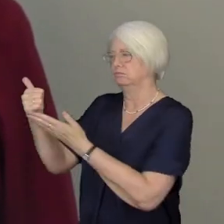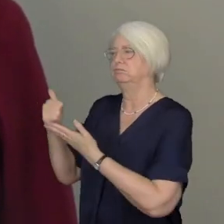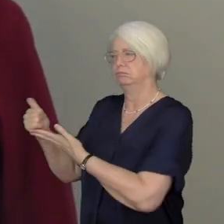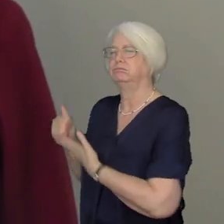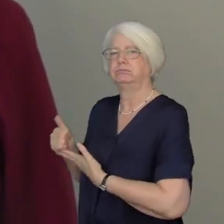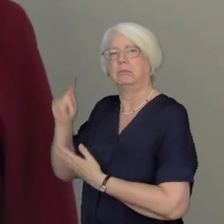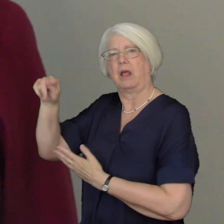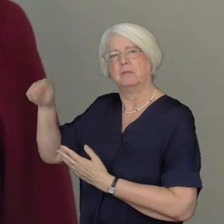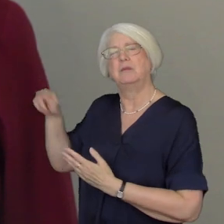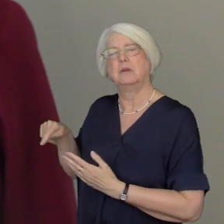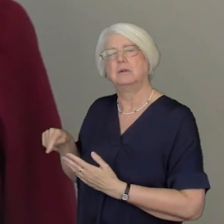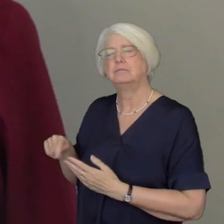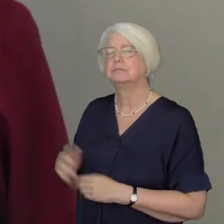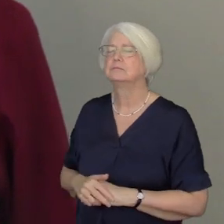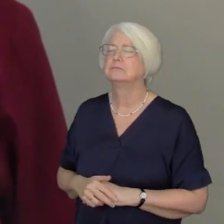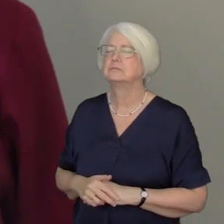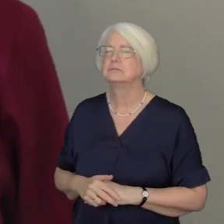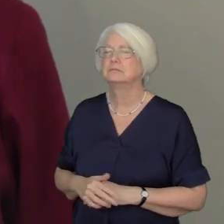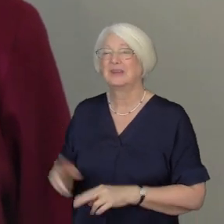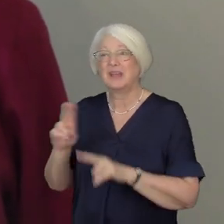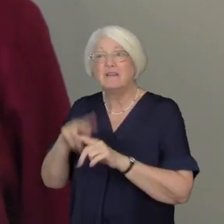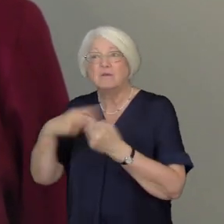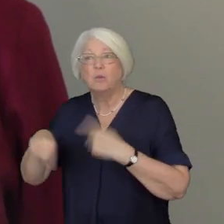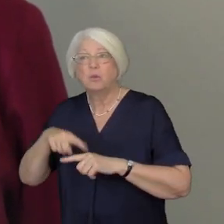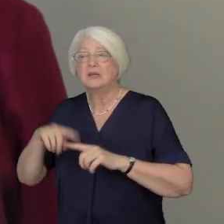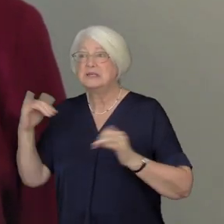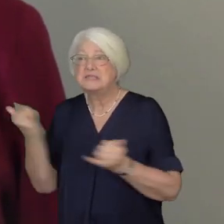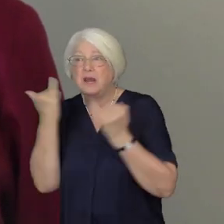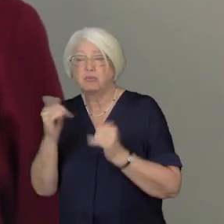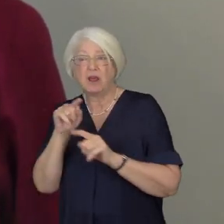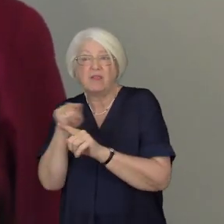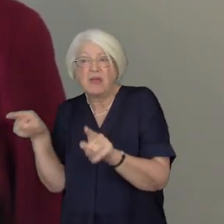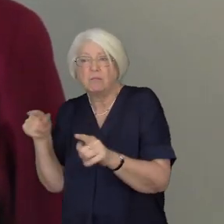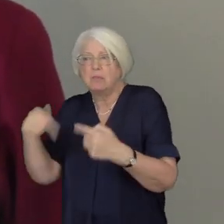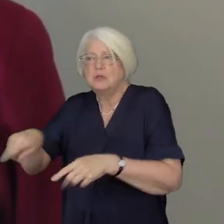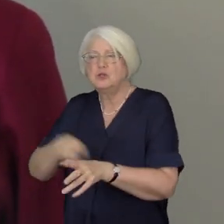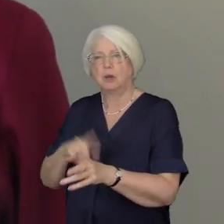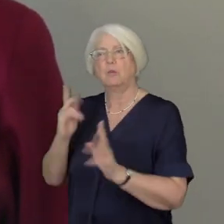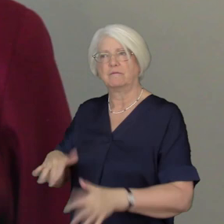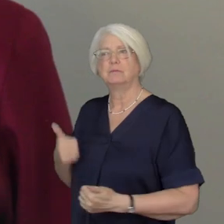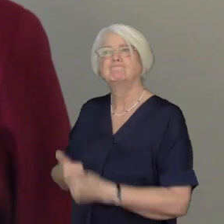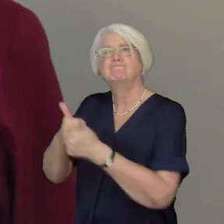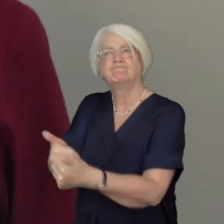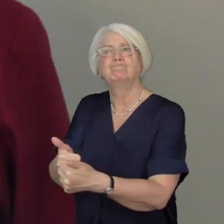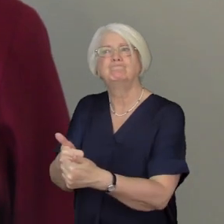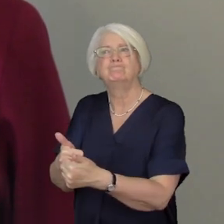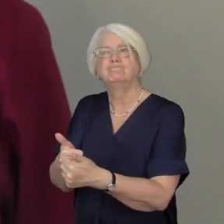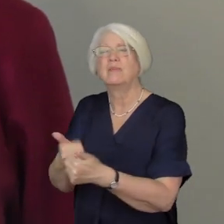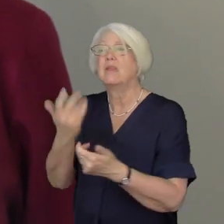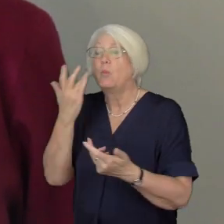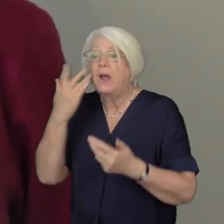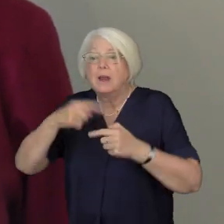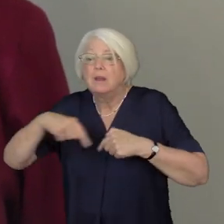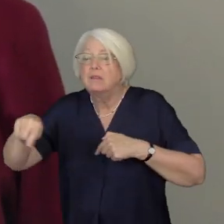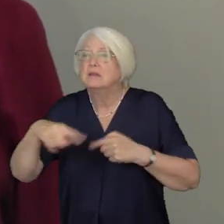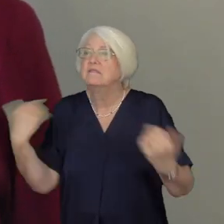and midwives this year, we need to support them through the cost that they have paid and to continue to